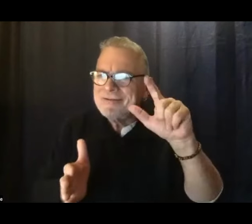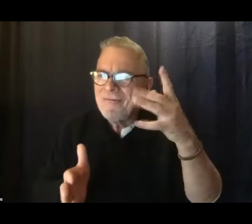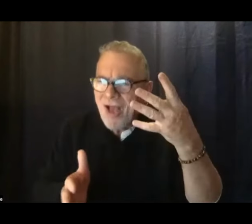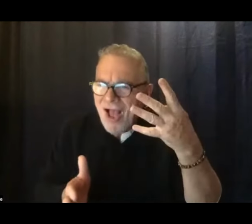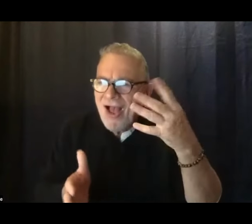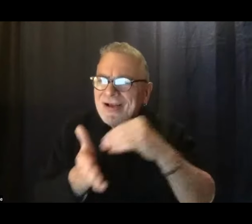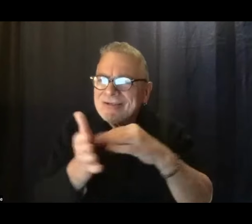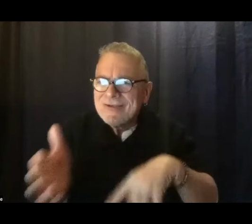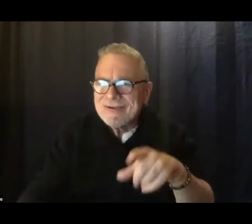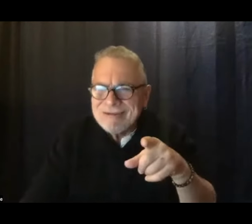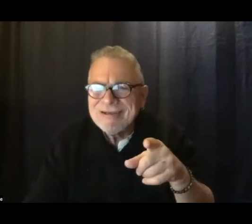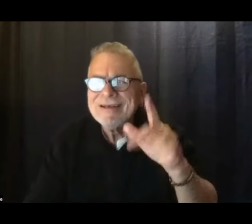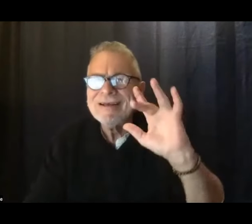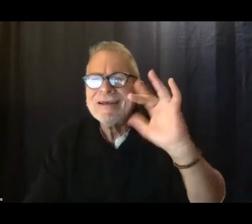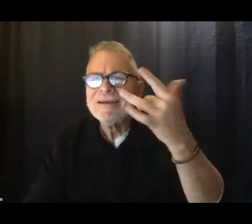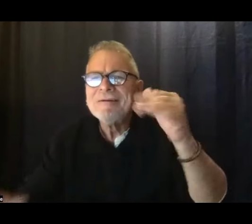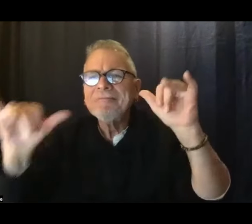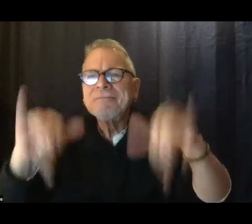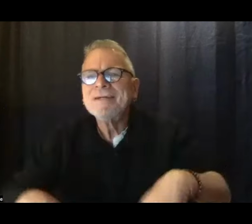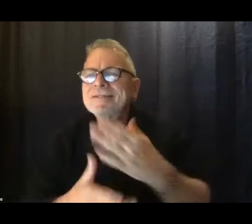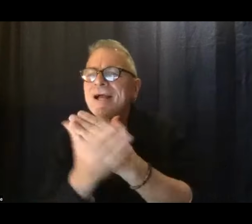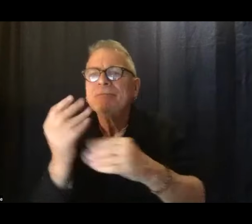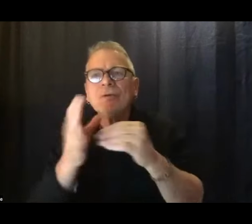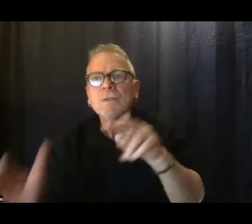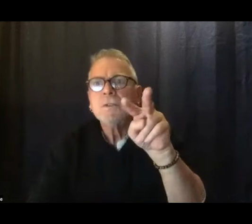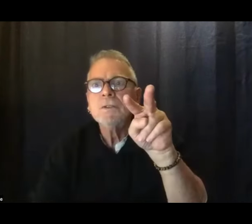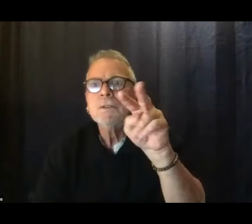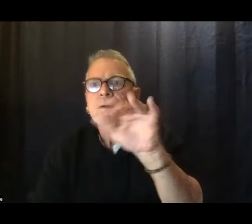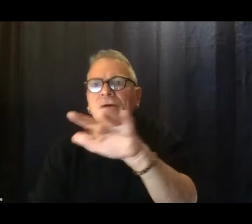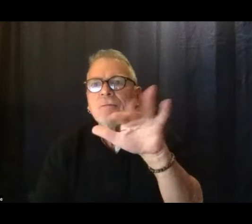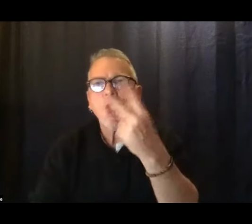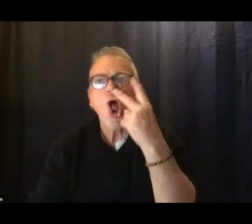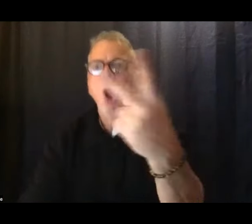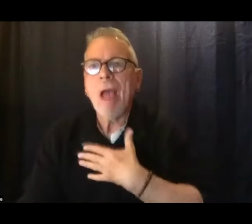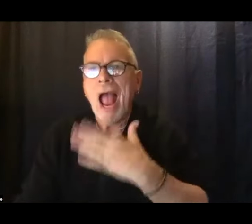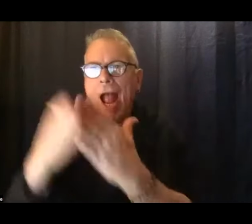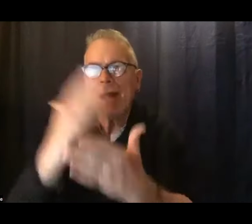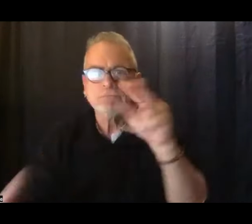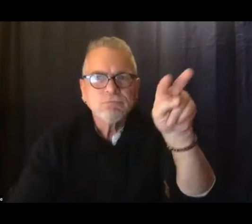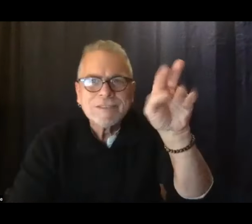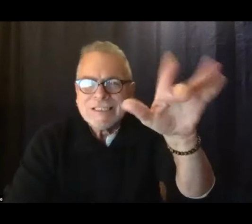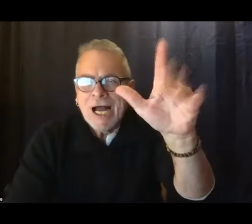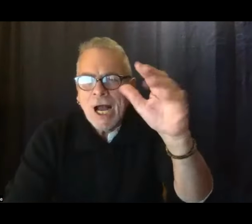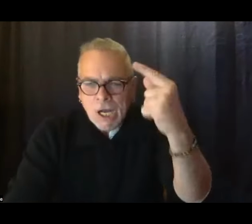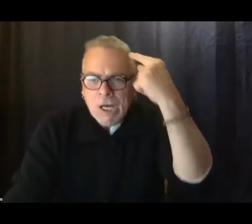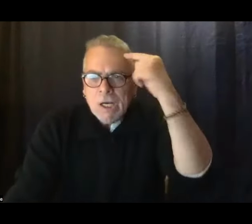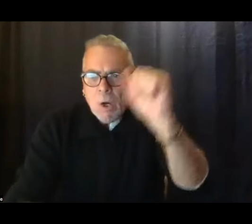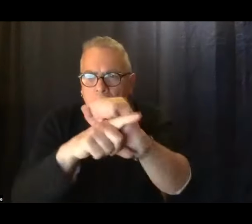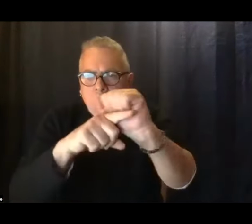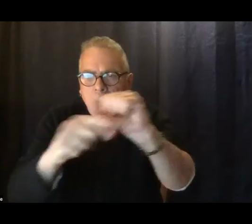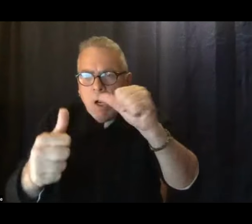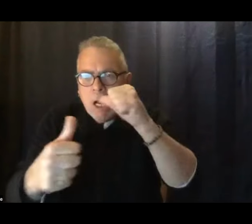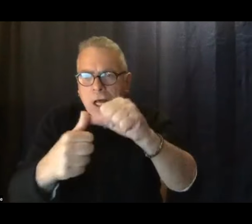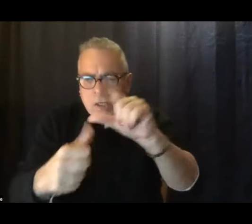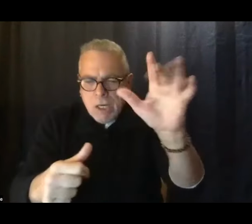the ASL 1, 2, and 3, sometimes ASL 4 students, they are a little bit, they're looking at it and they're